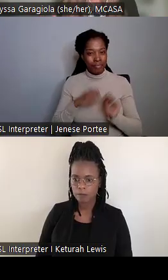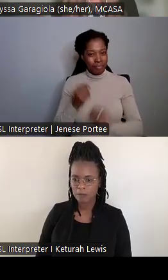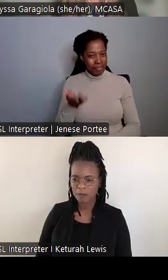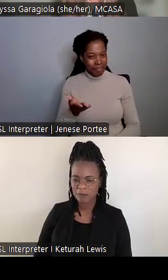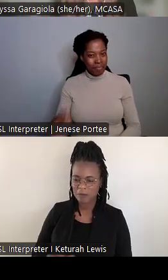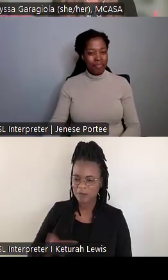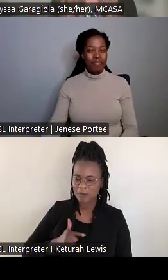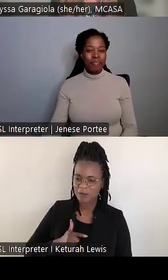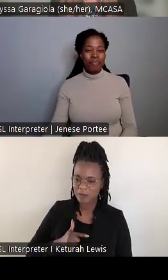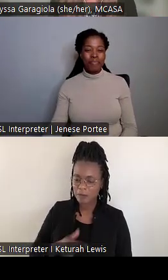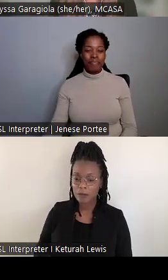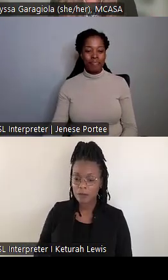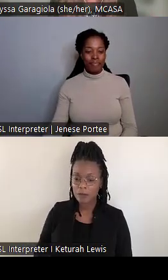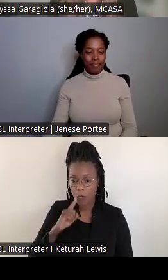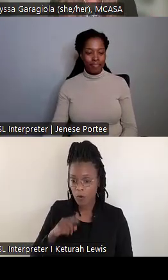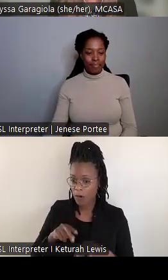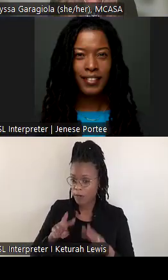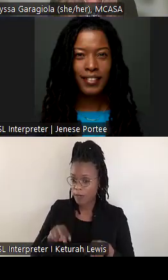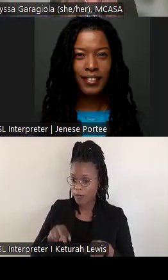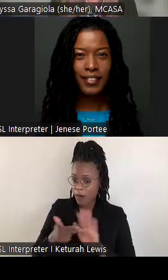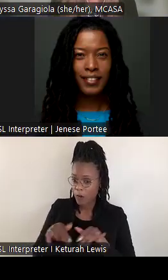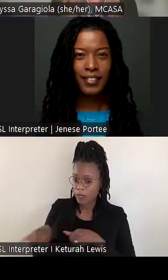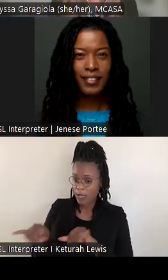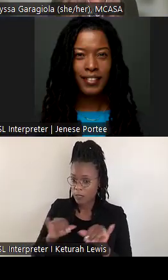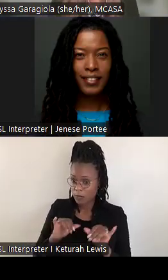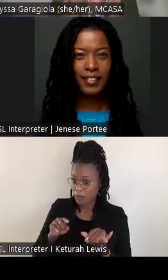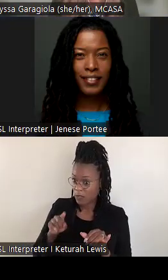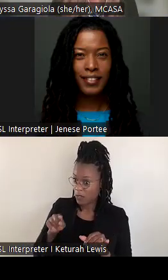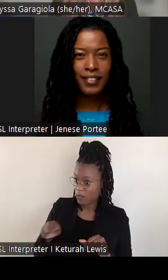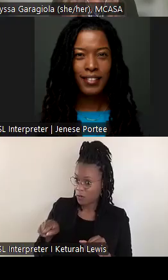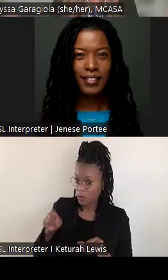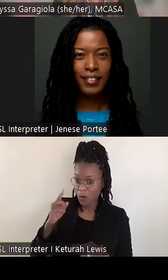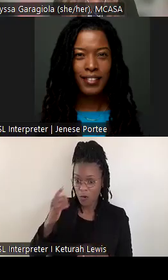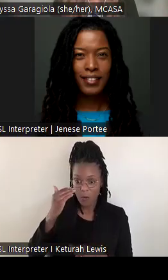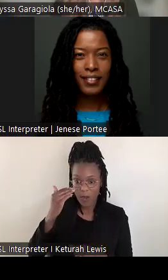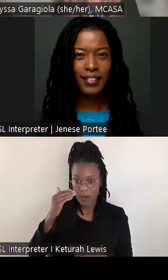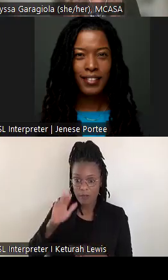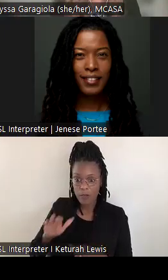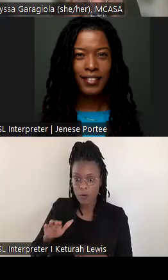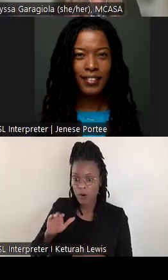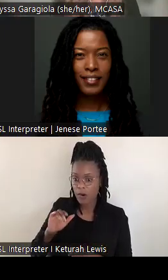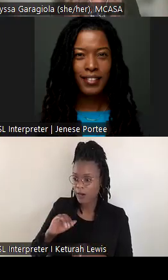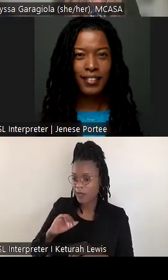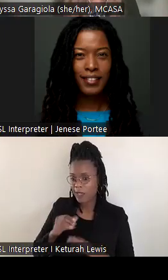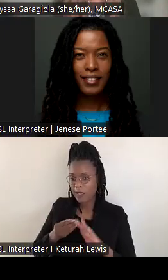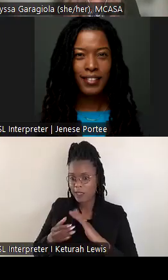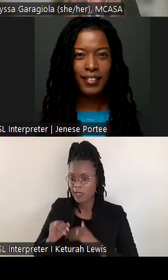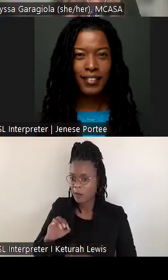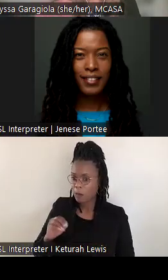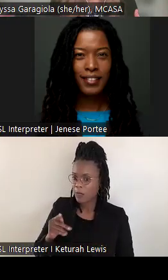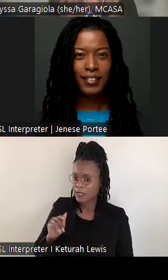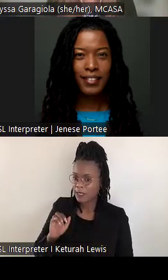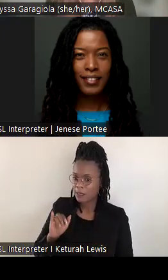For stereotypes, are you aware of your own implicit biases? Because if not, survivors from